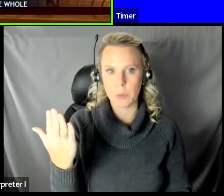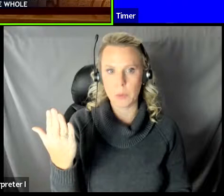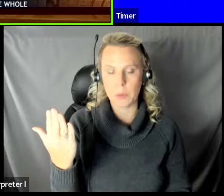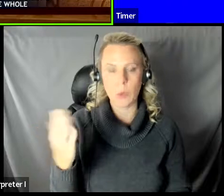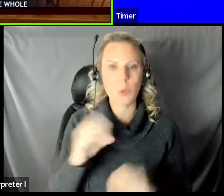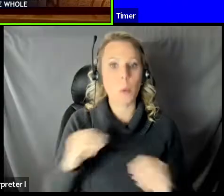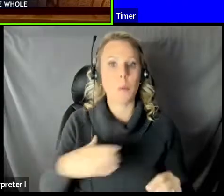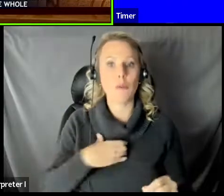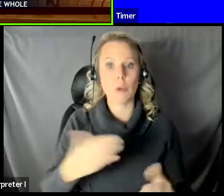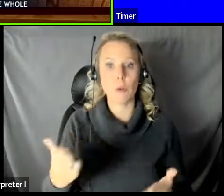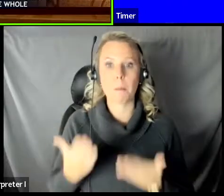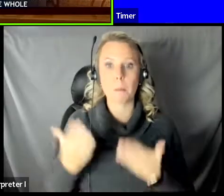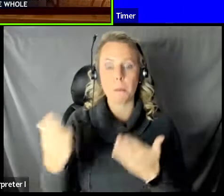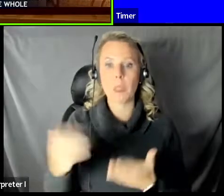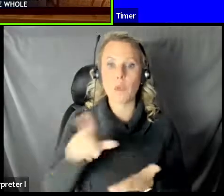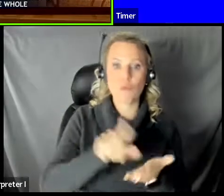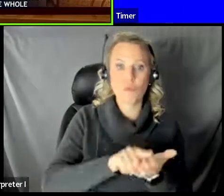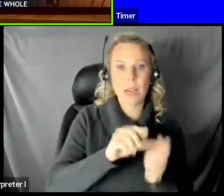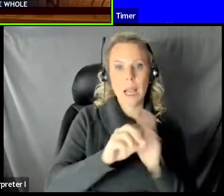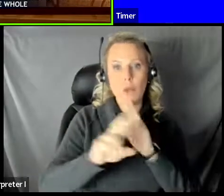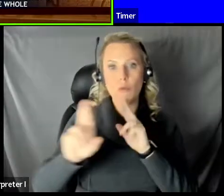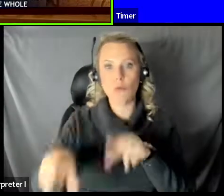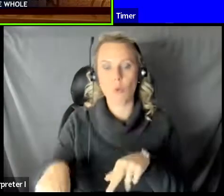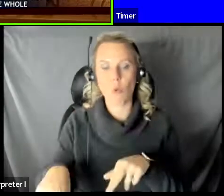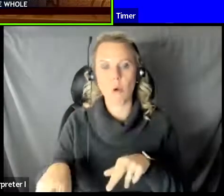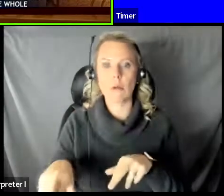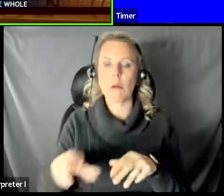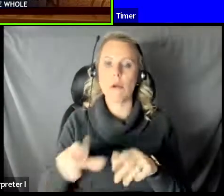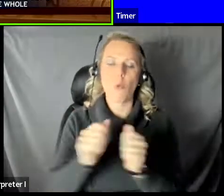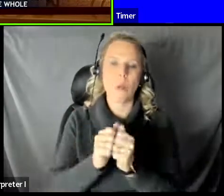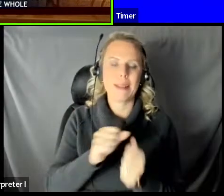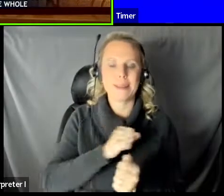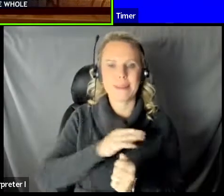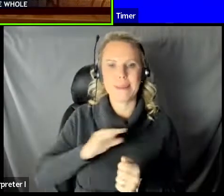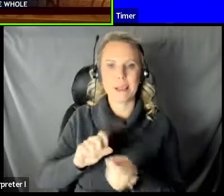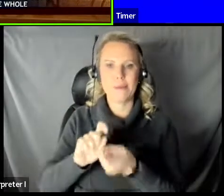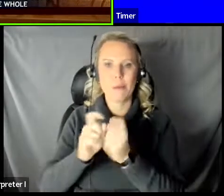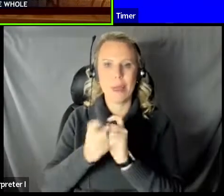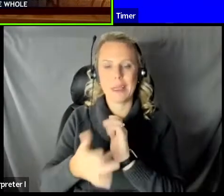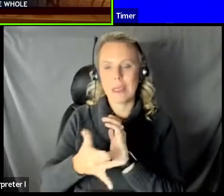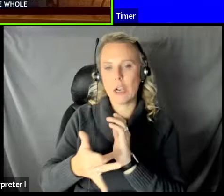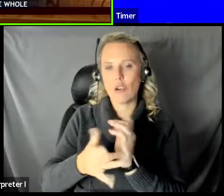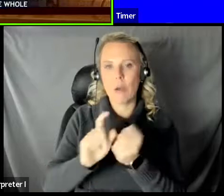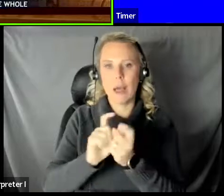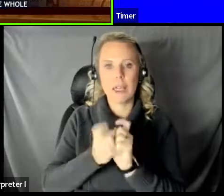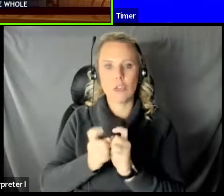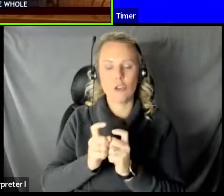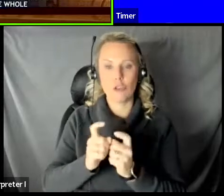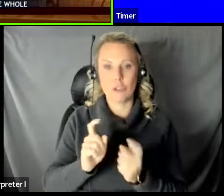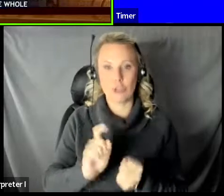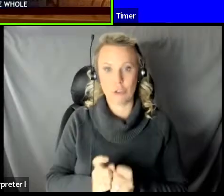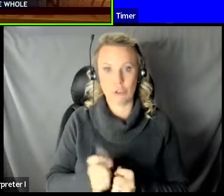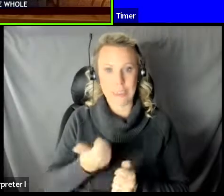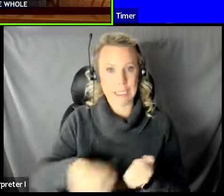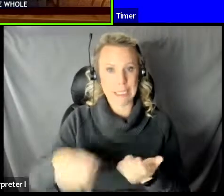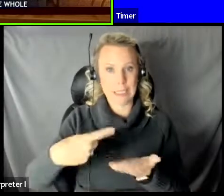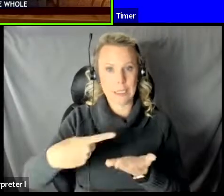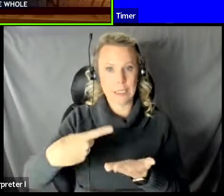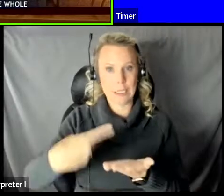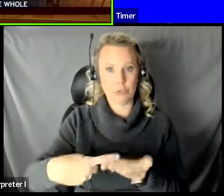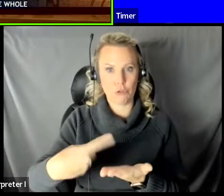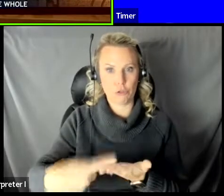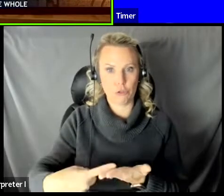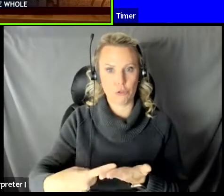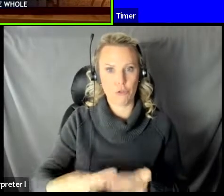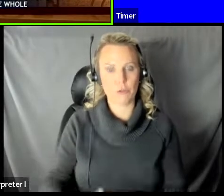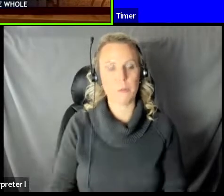objection, I'm going to move both the print and the report with leave for staff to make technical conforming and editorial changes. Is there discussion?